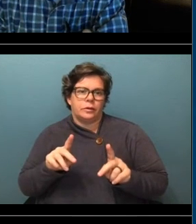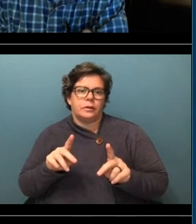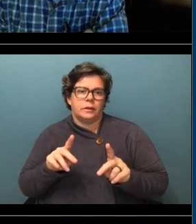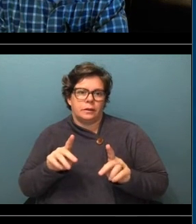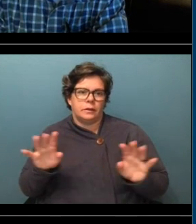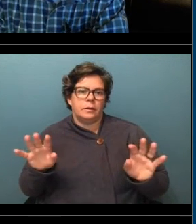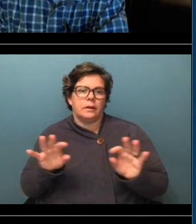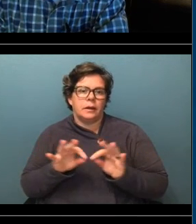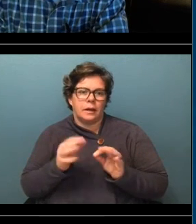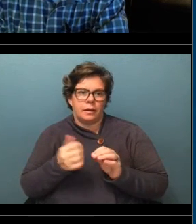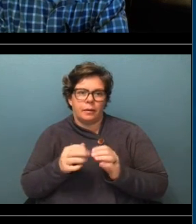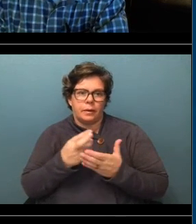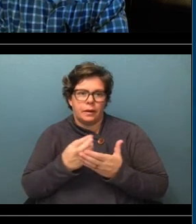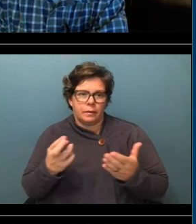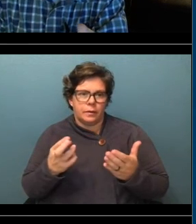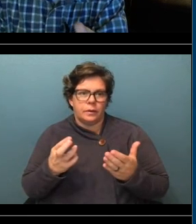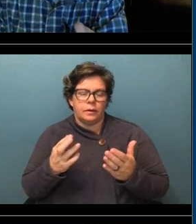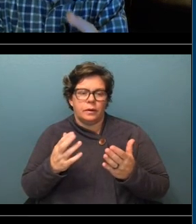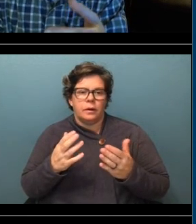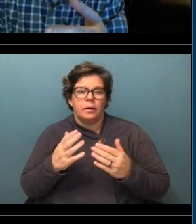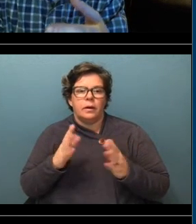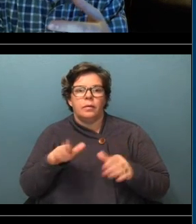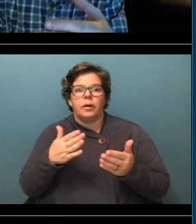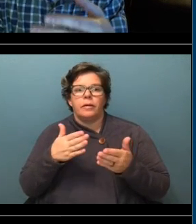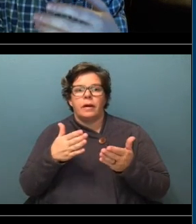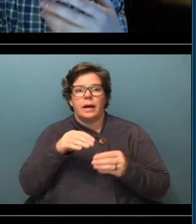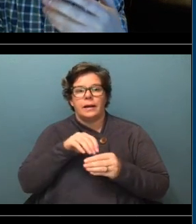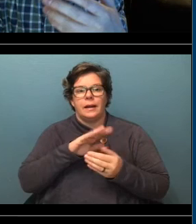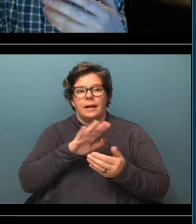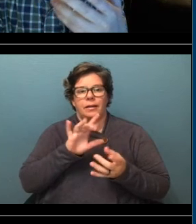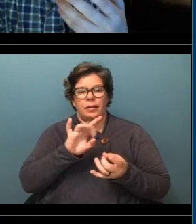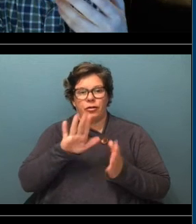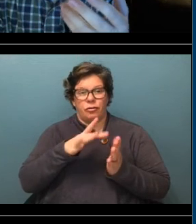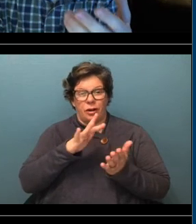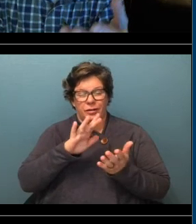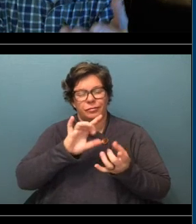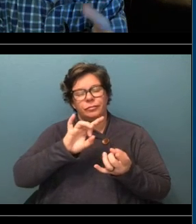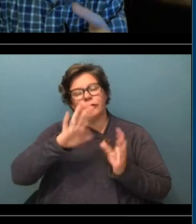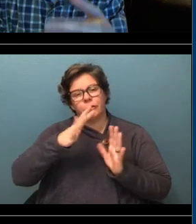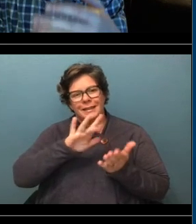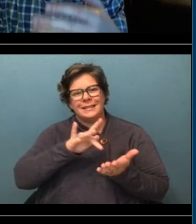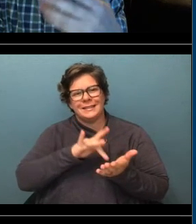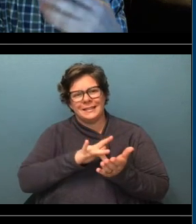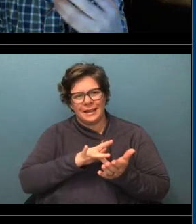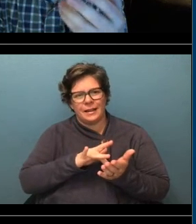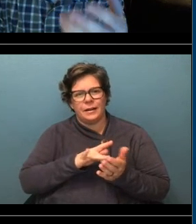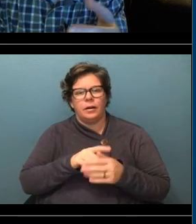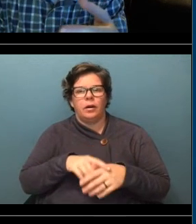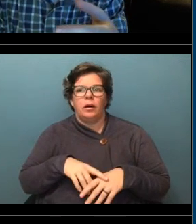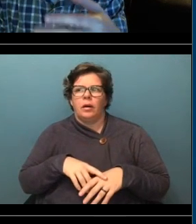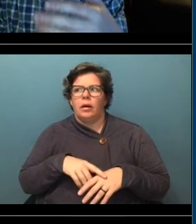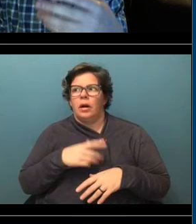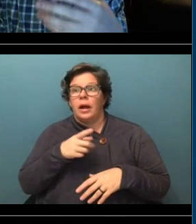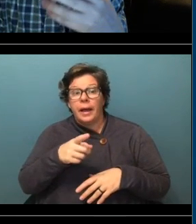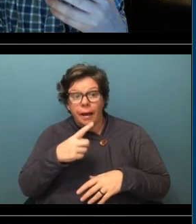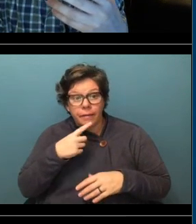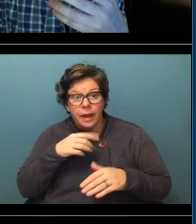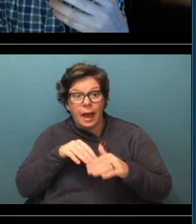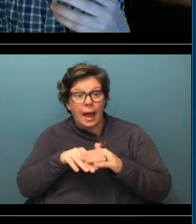any resources provided at the crisis center, as well as to see if maybe they have access to an emergency room, a behavioral health